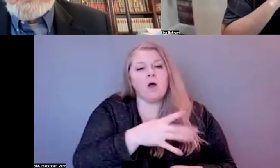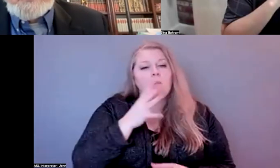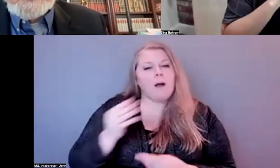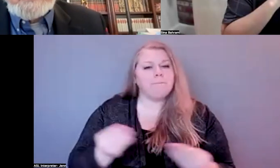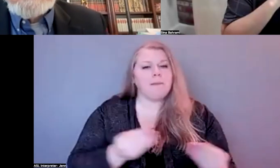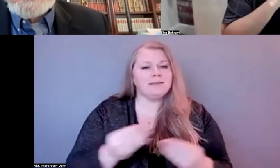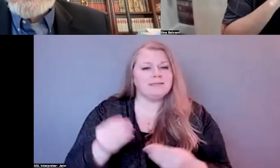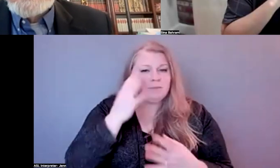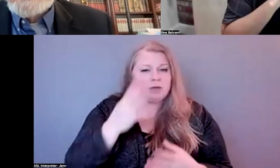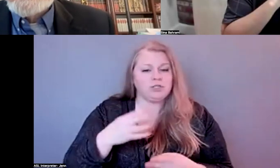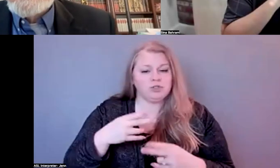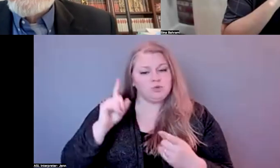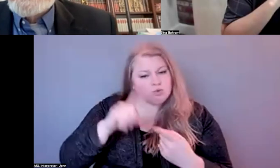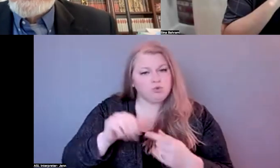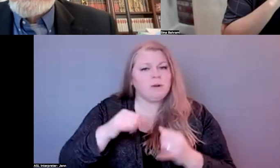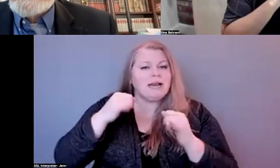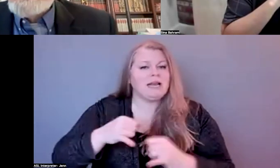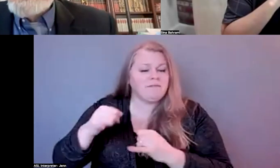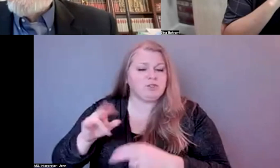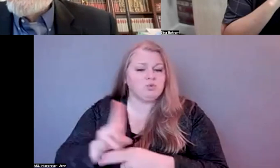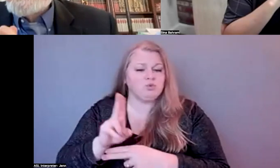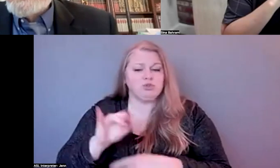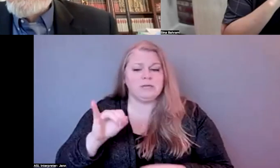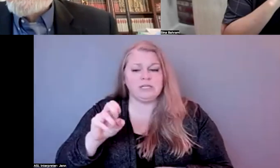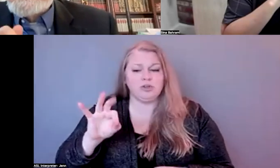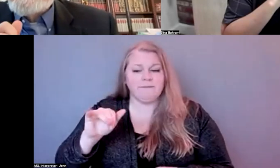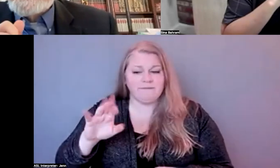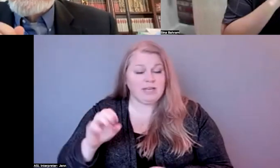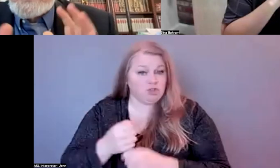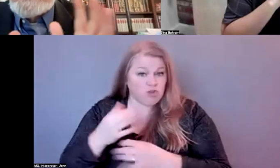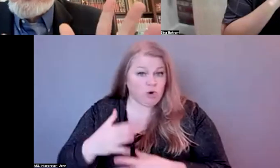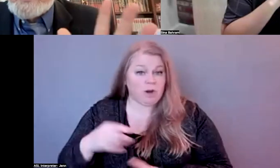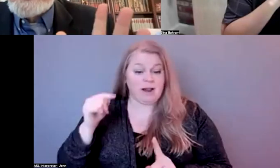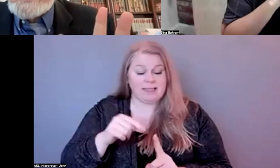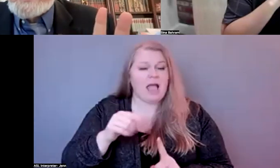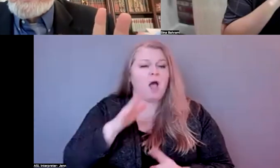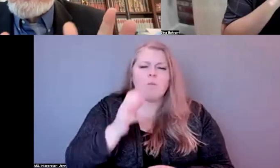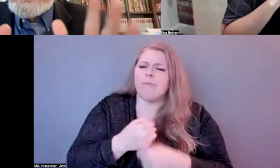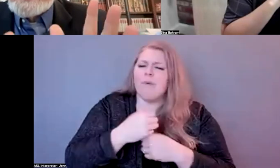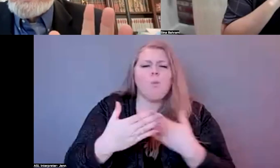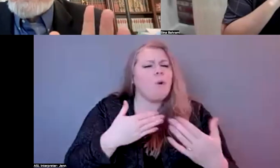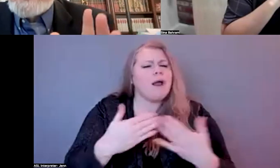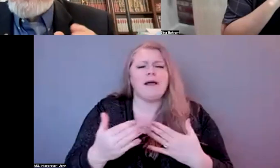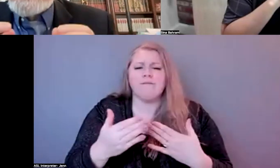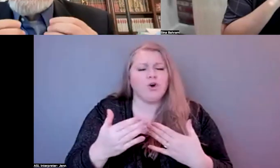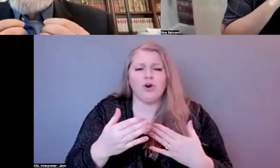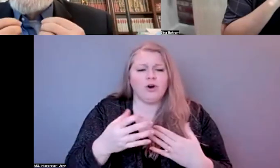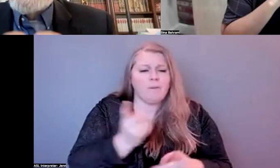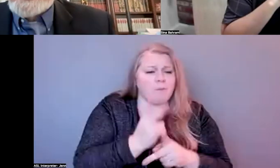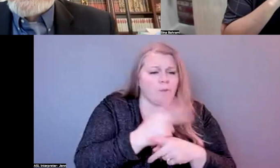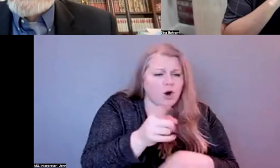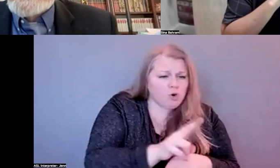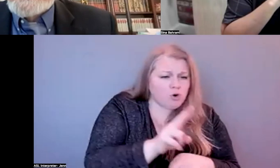to what we call an individual user interface generator. And this generates an interface to whatever product you're aiming it at that